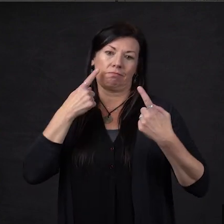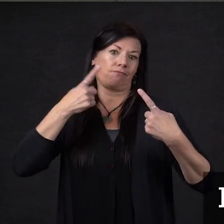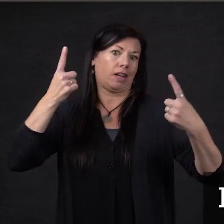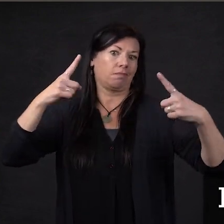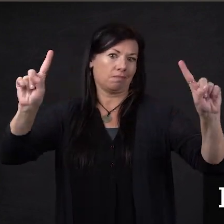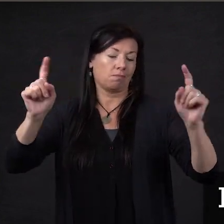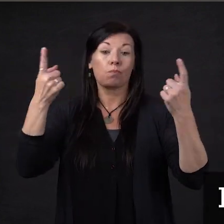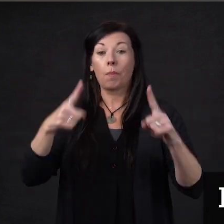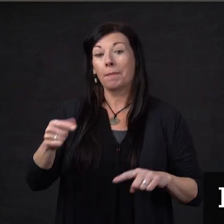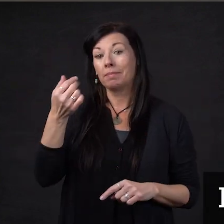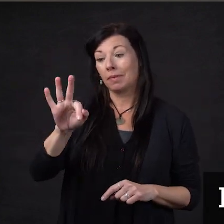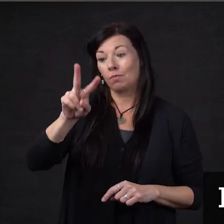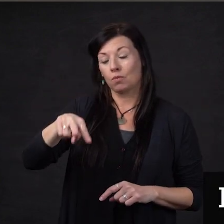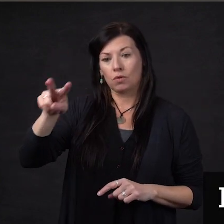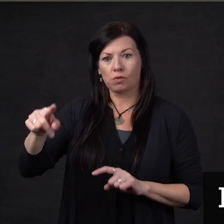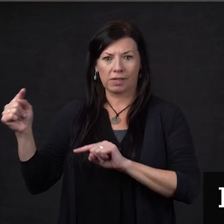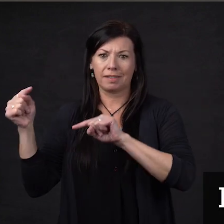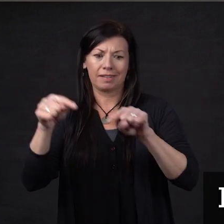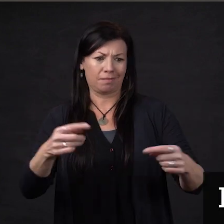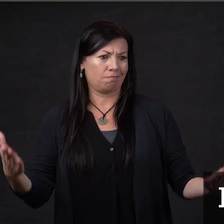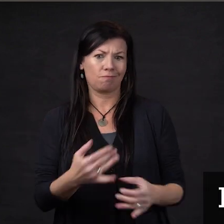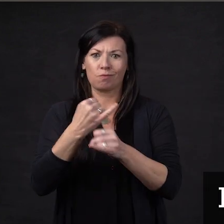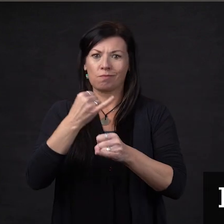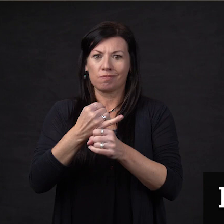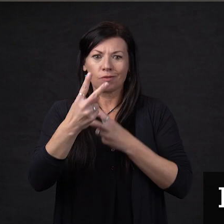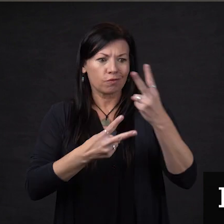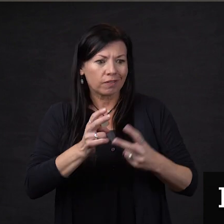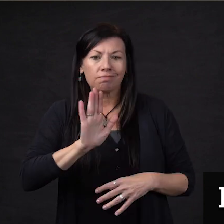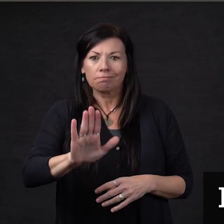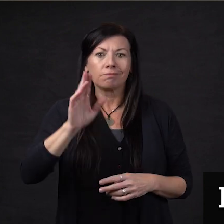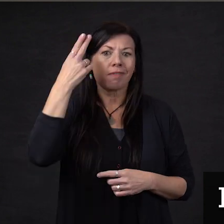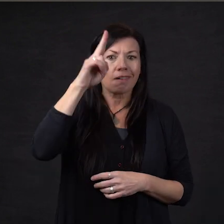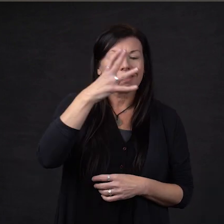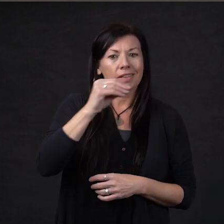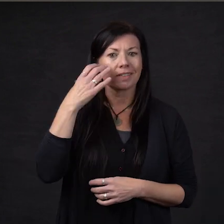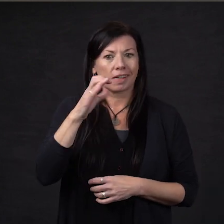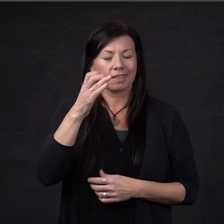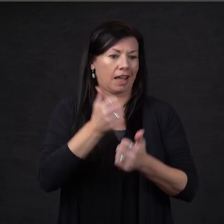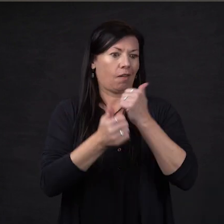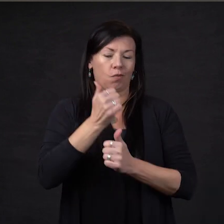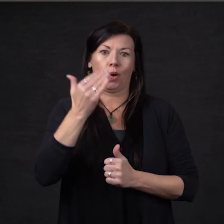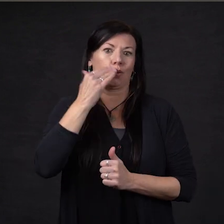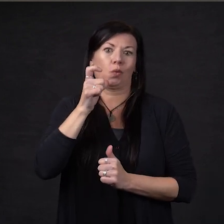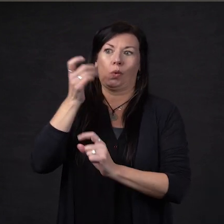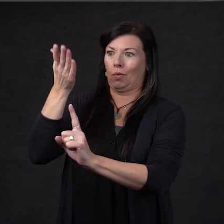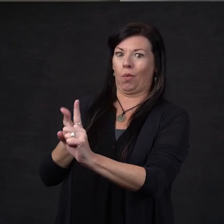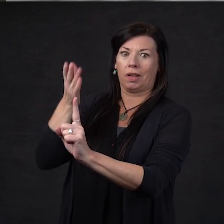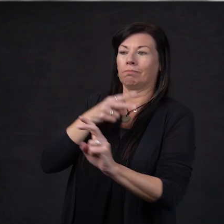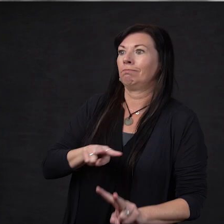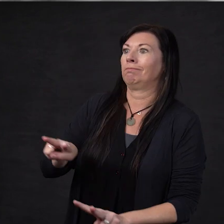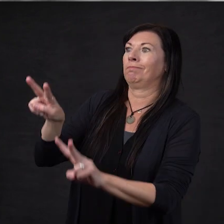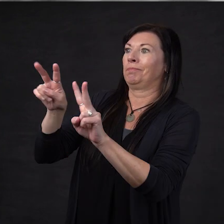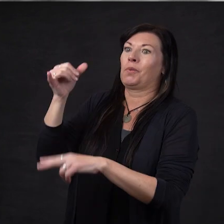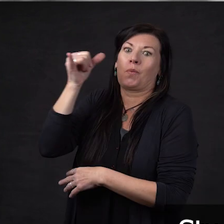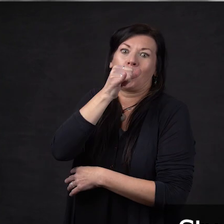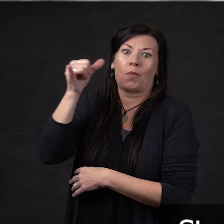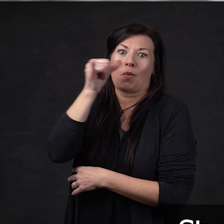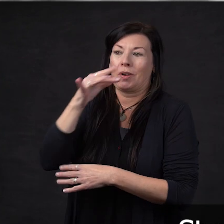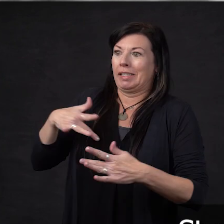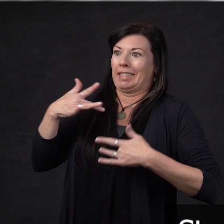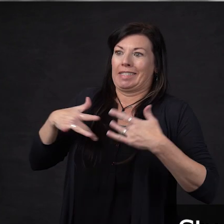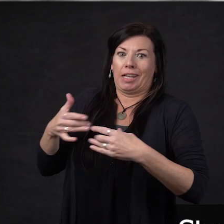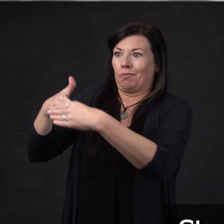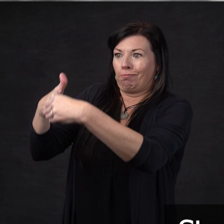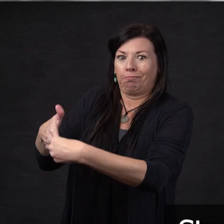Chaney promo card. In 1922, when he visited his uncle and cousin on campus, he was a household name. Colorado Index article. Students